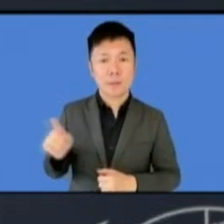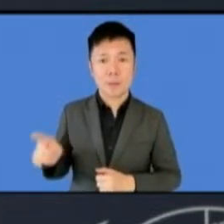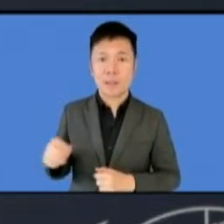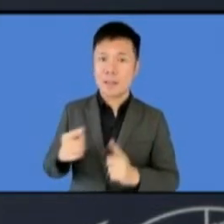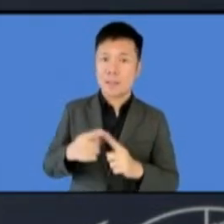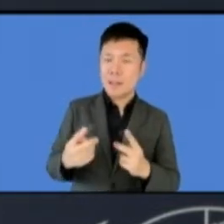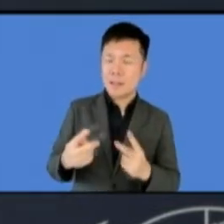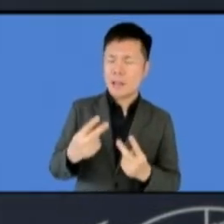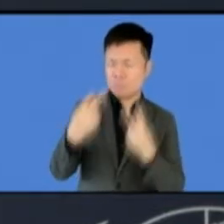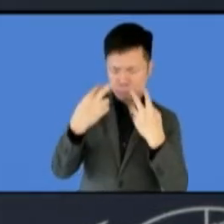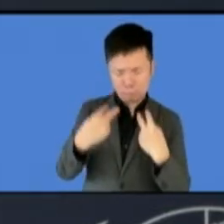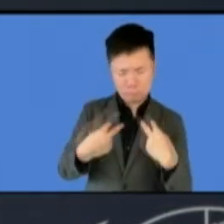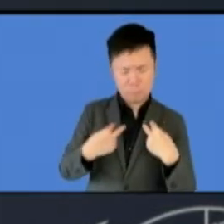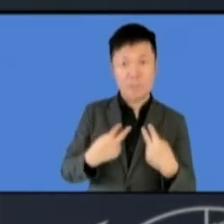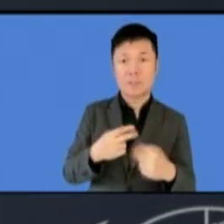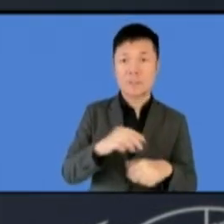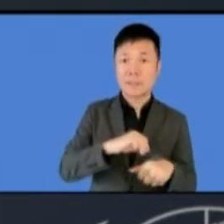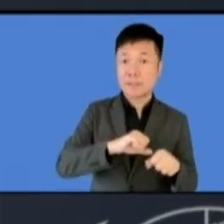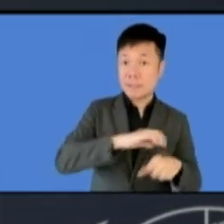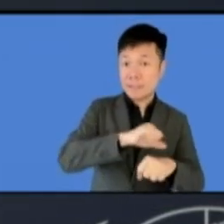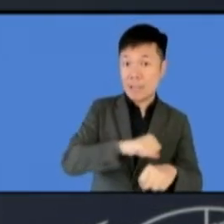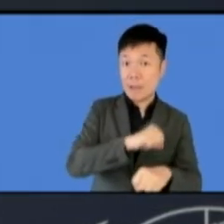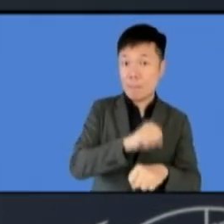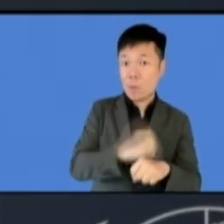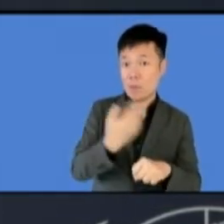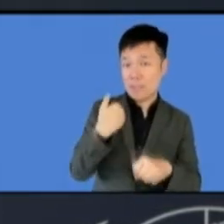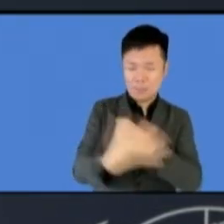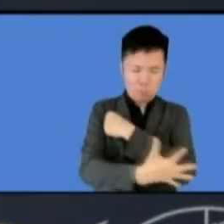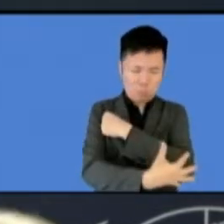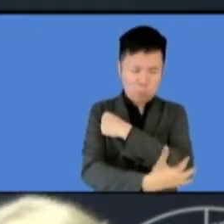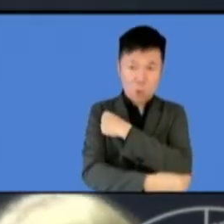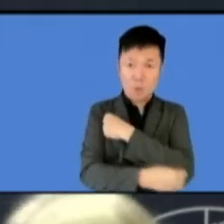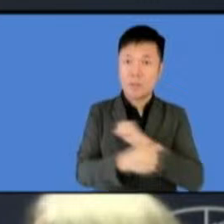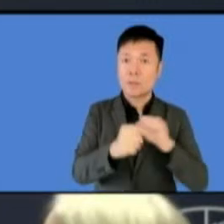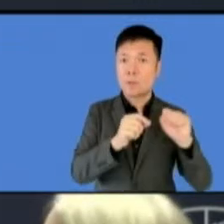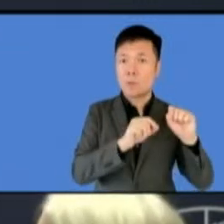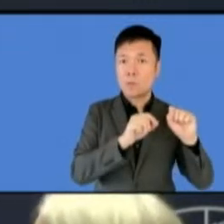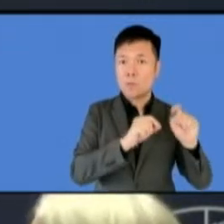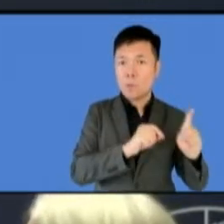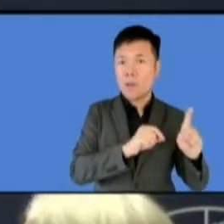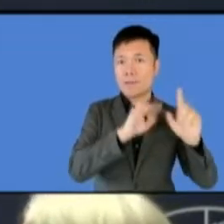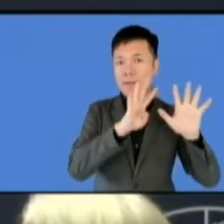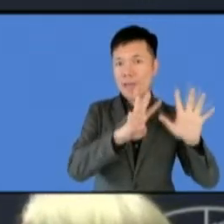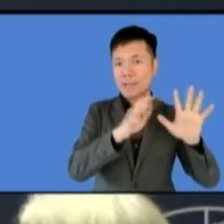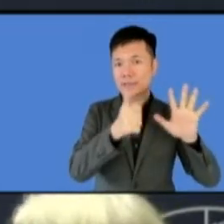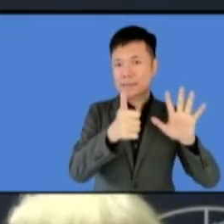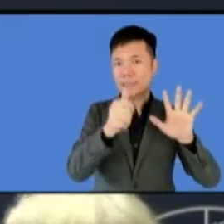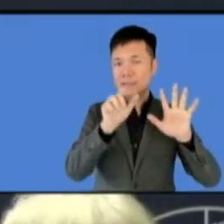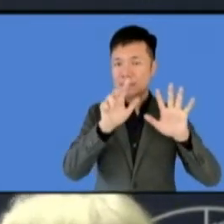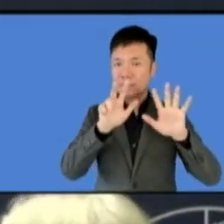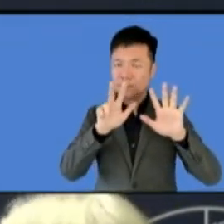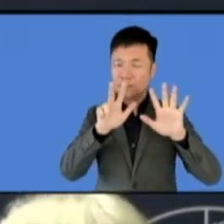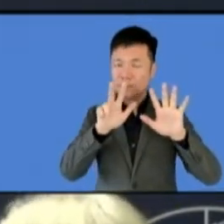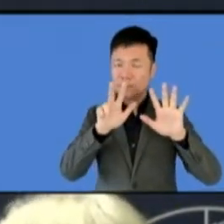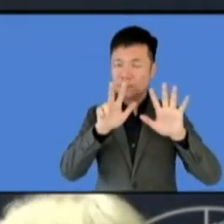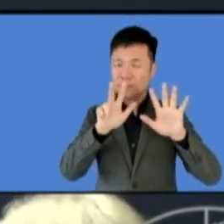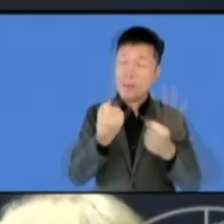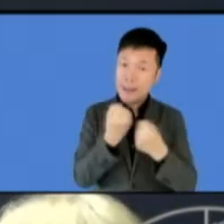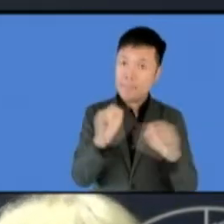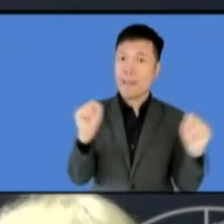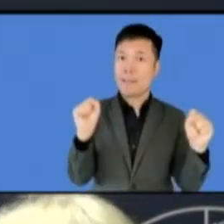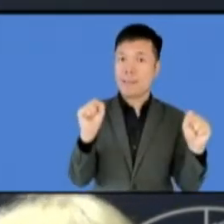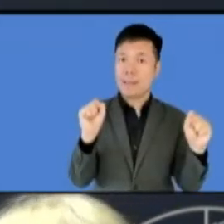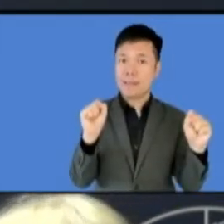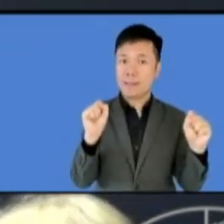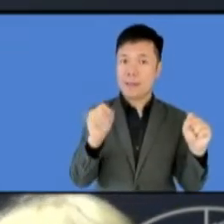Singapore, how it started out as a low-income country in 1963, 64, and then gained its independence in 65. And